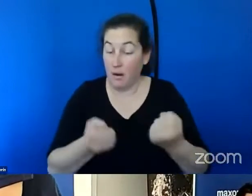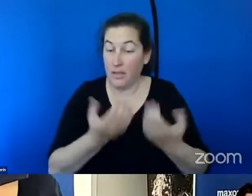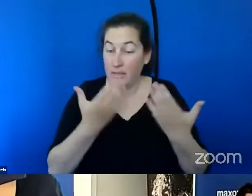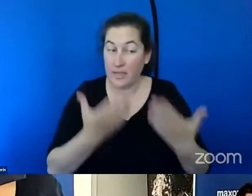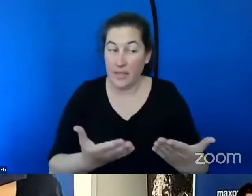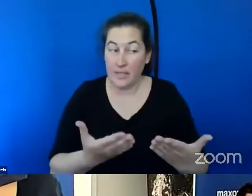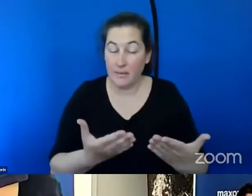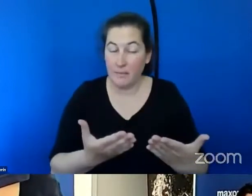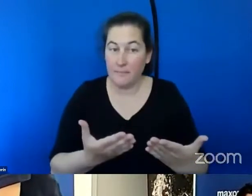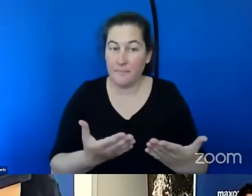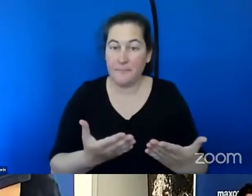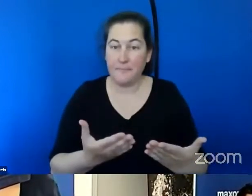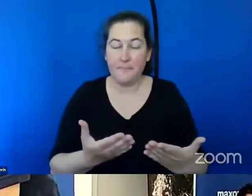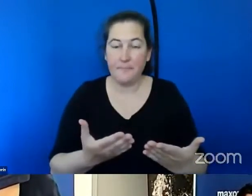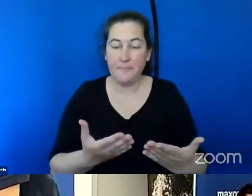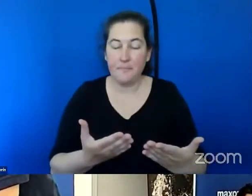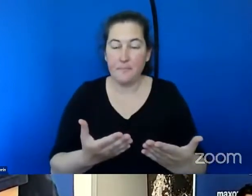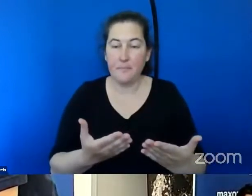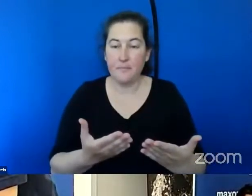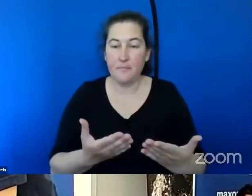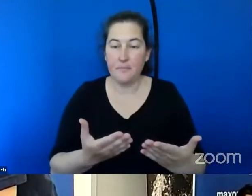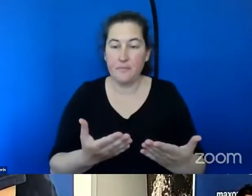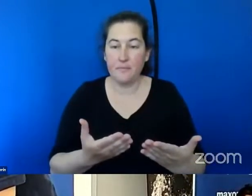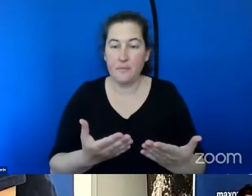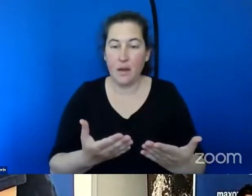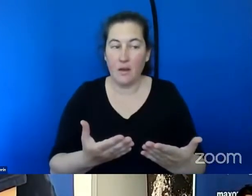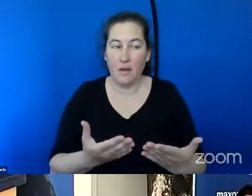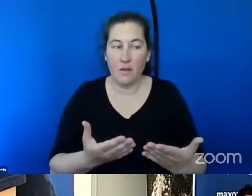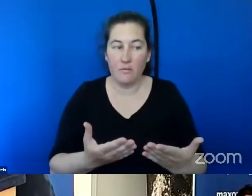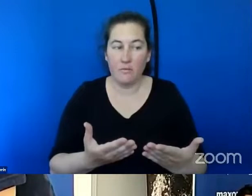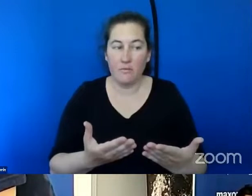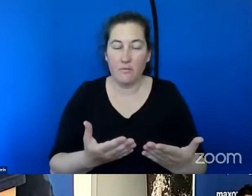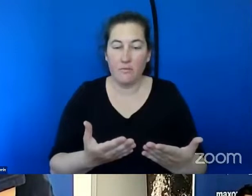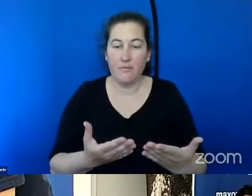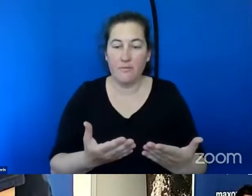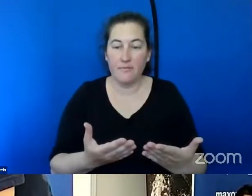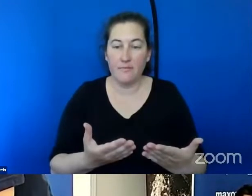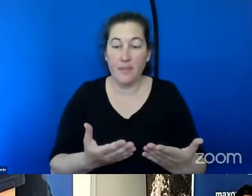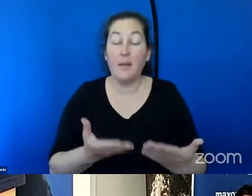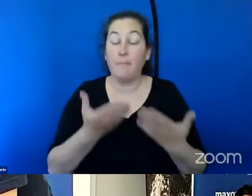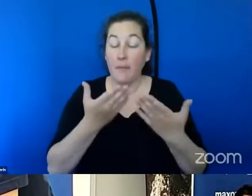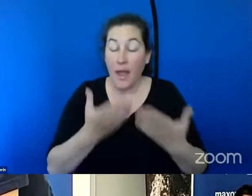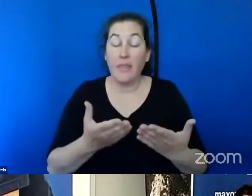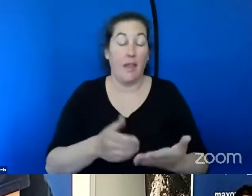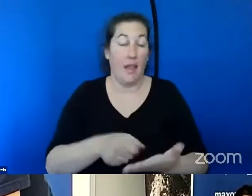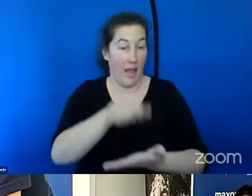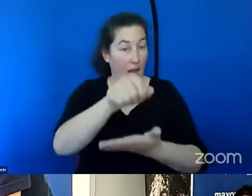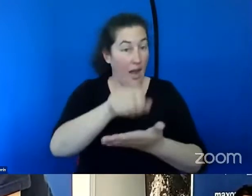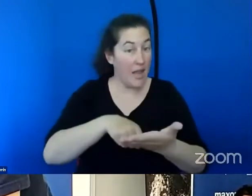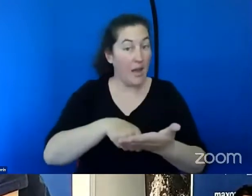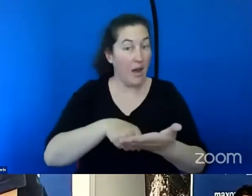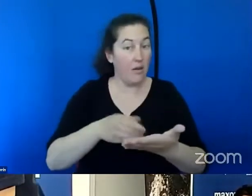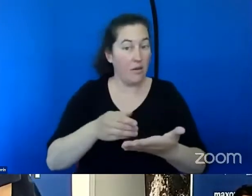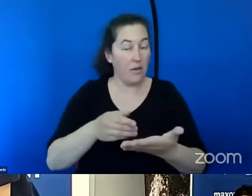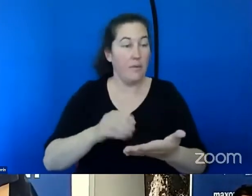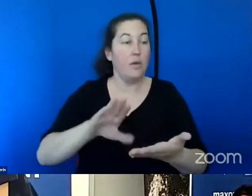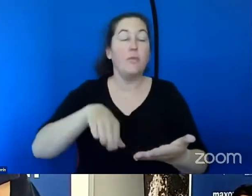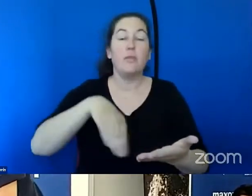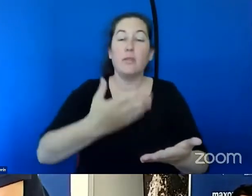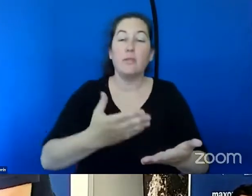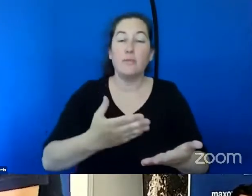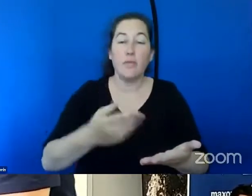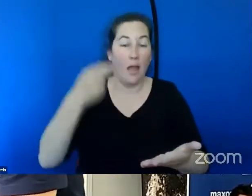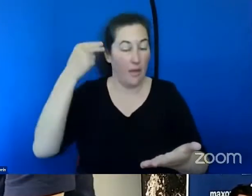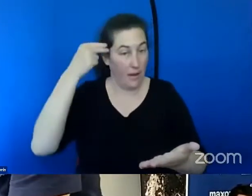position, now the key has been put in position. This has been thought through with an attention to detail, and the tactic is looking